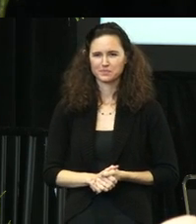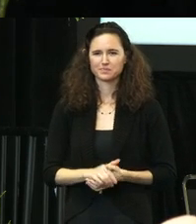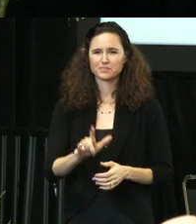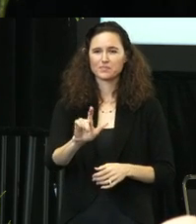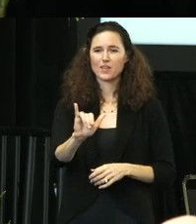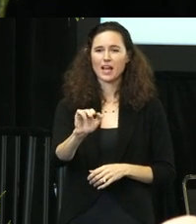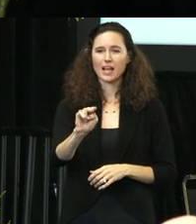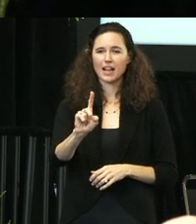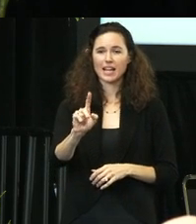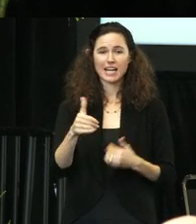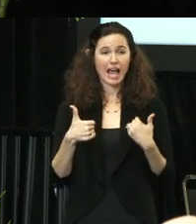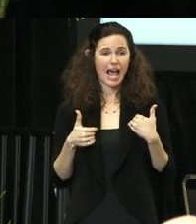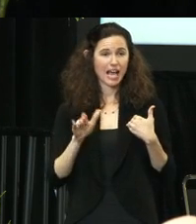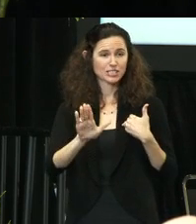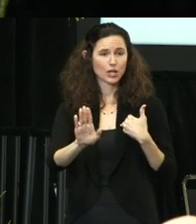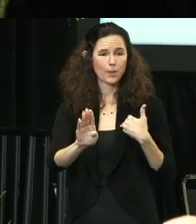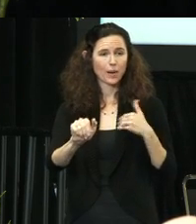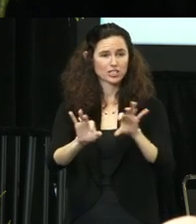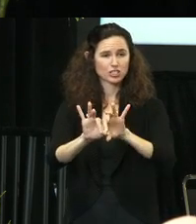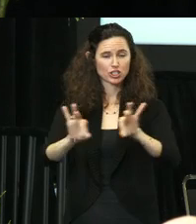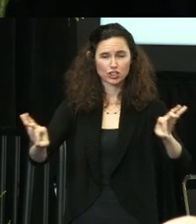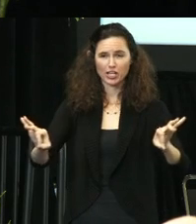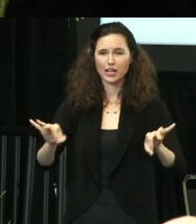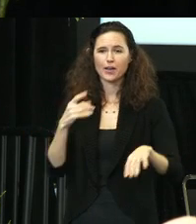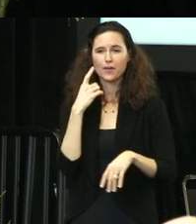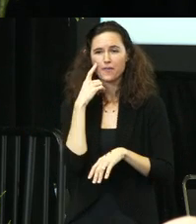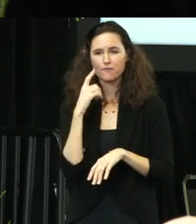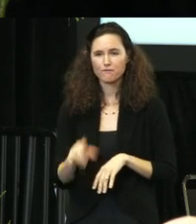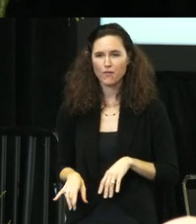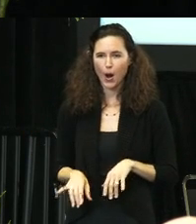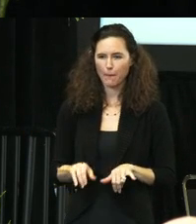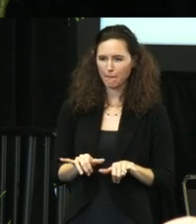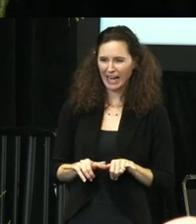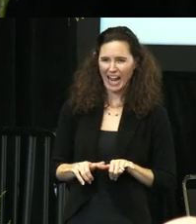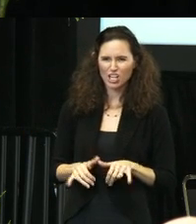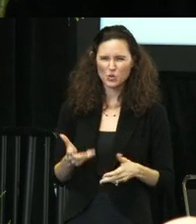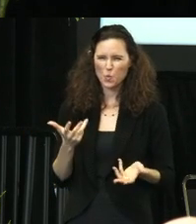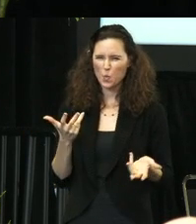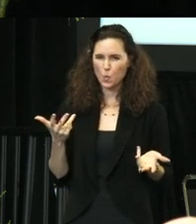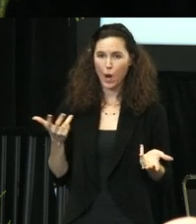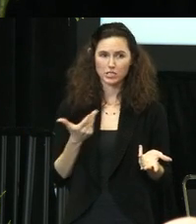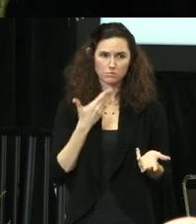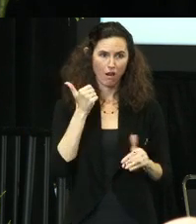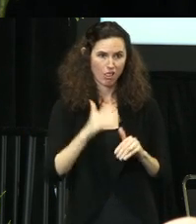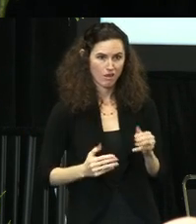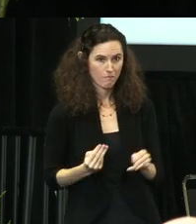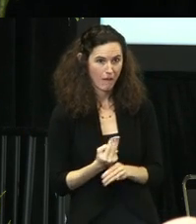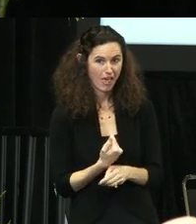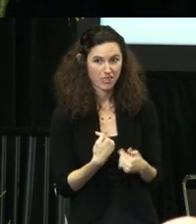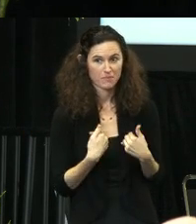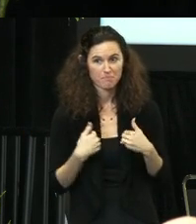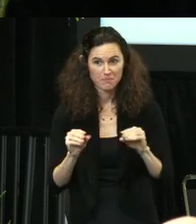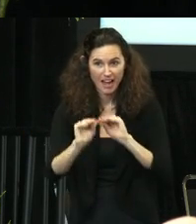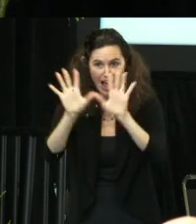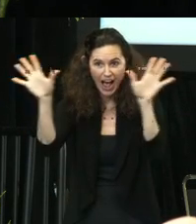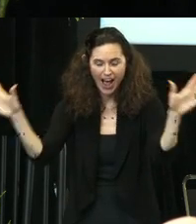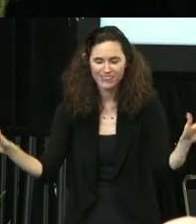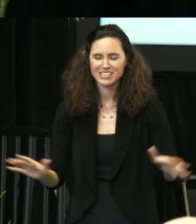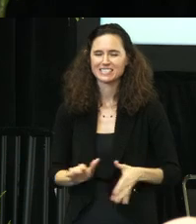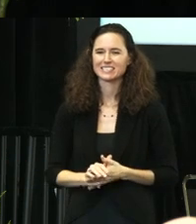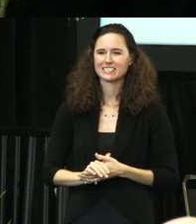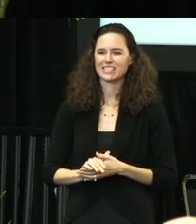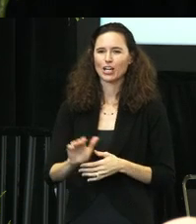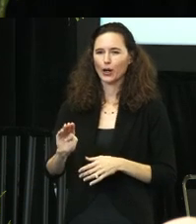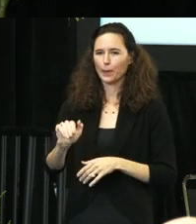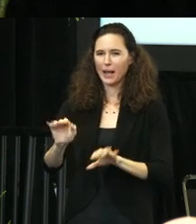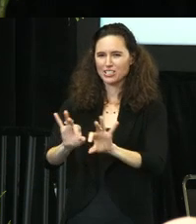Linda has her bachelor's in mechanical engineering. I'm like, wow, she's way better at math than I am, obviously. And her